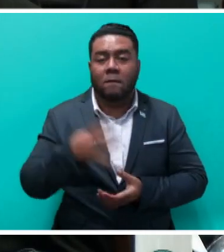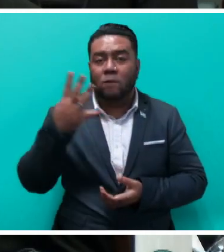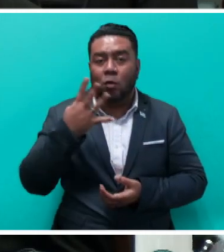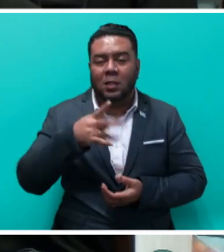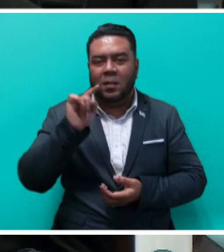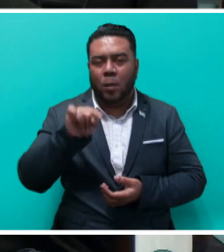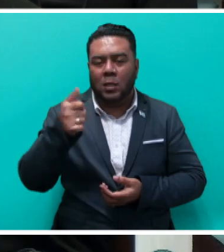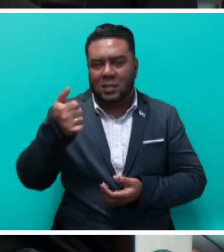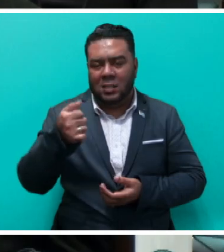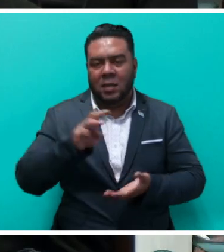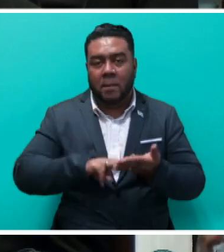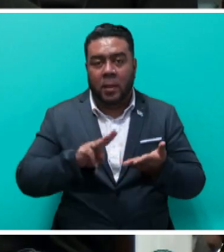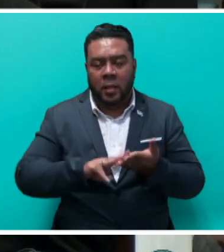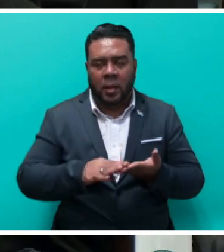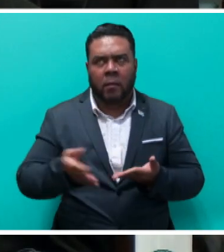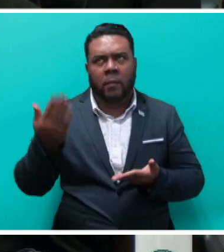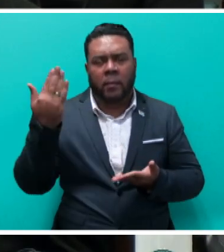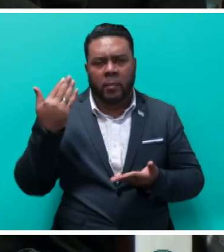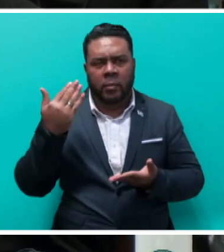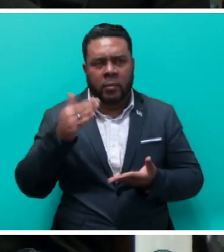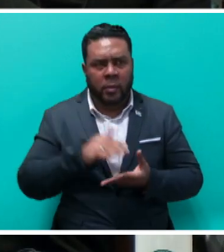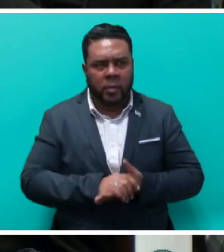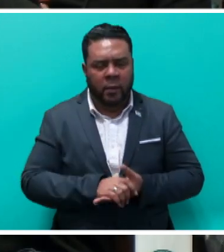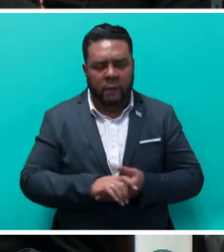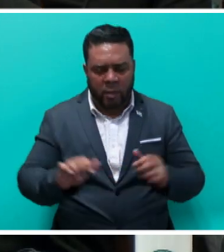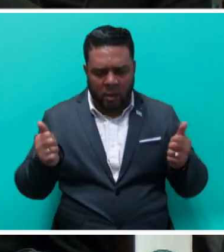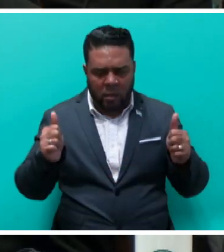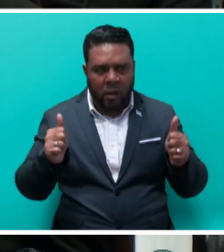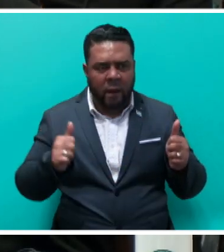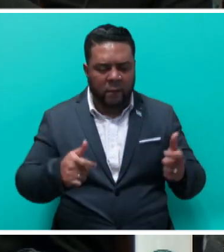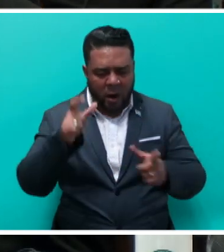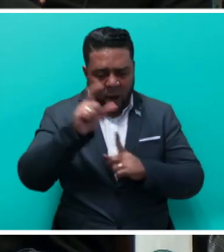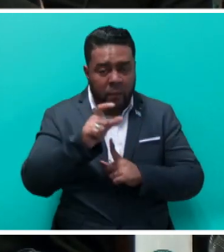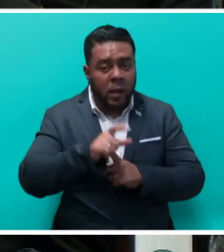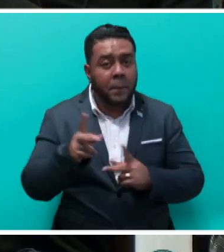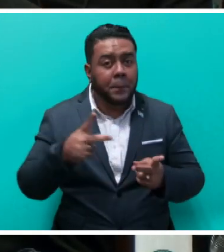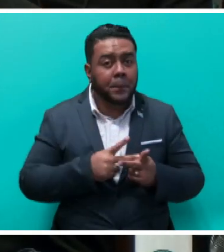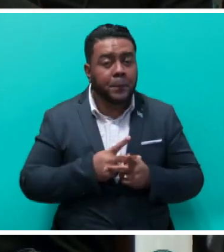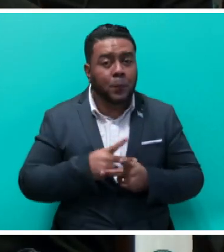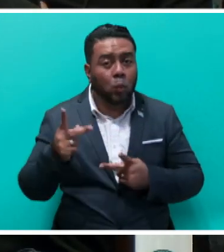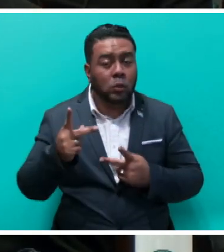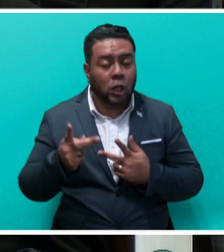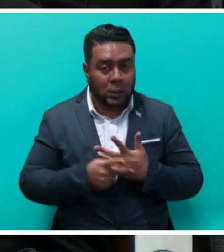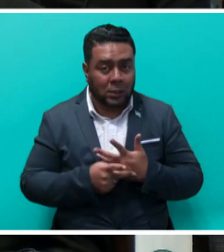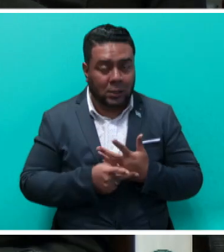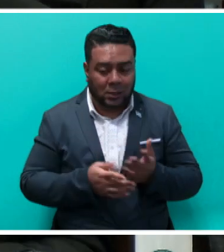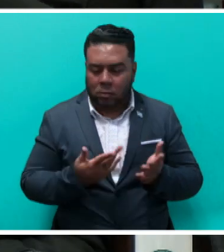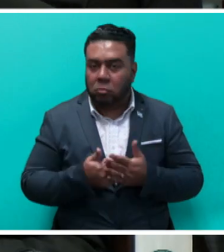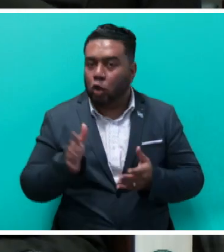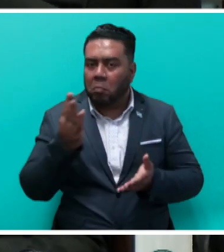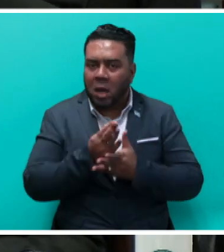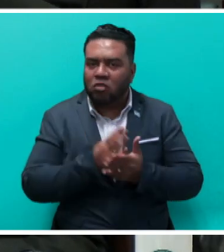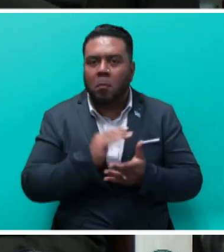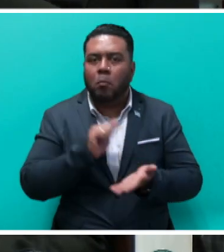14.6 million from that deployment for the completion of capital projects designated for that year because they had not budgeted